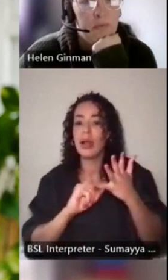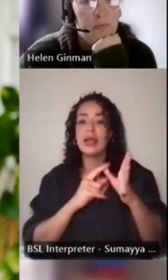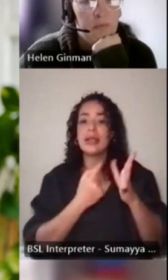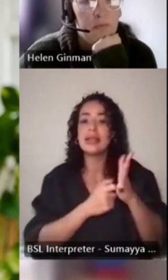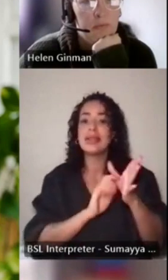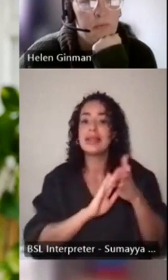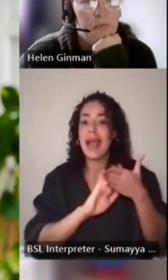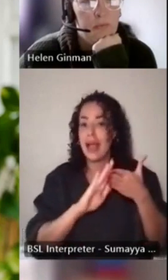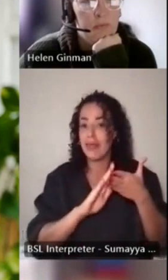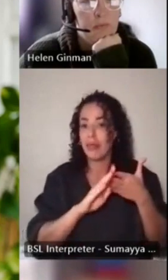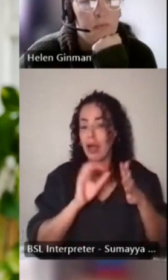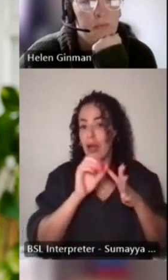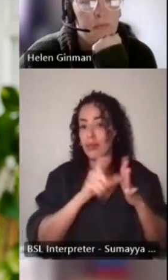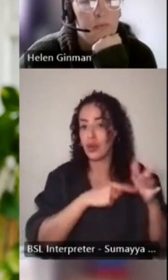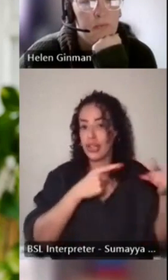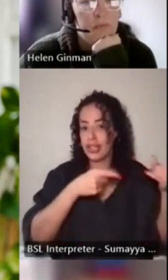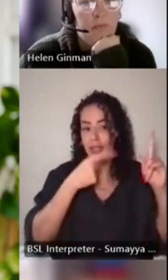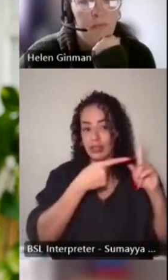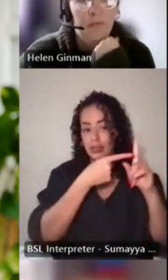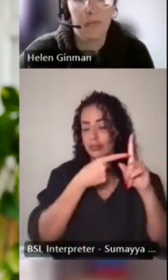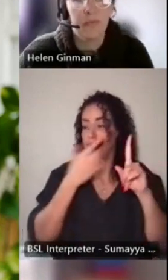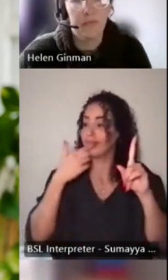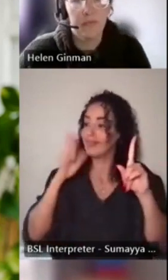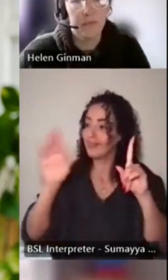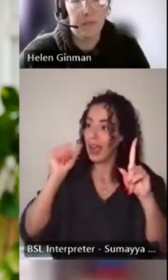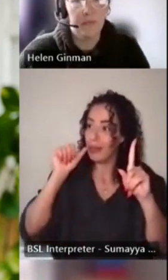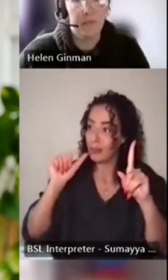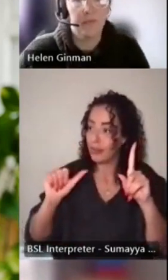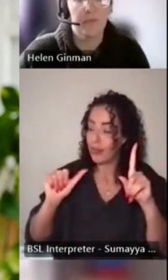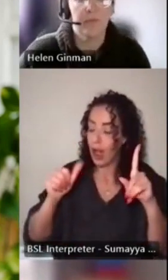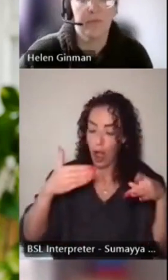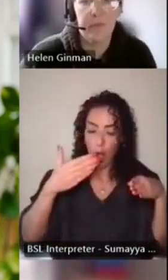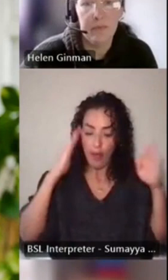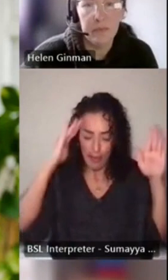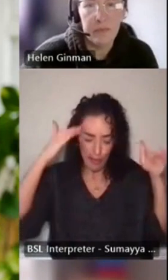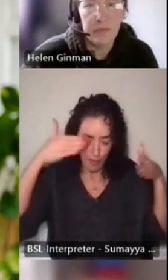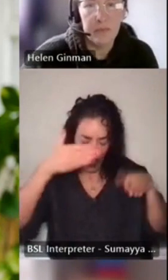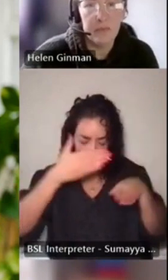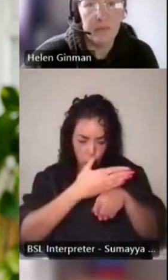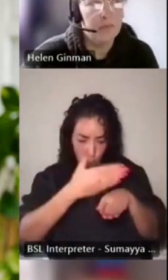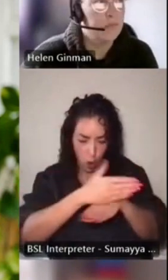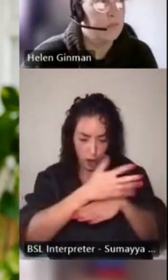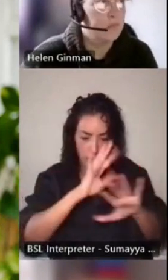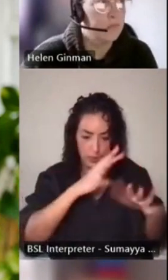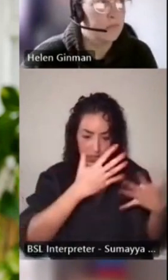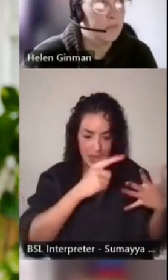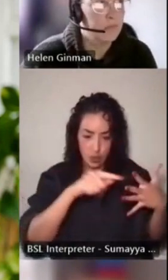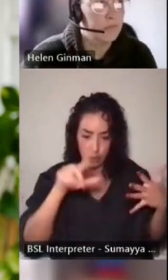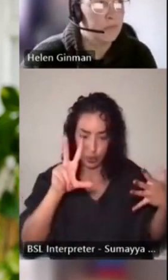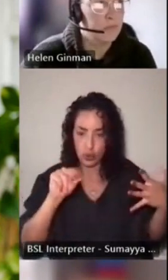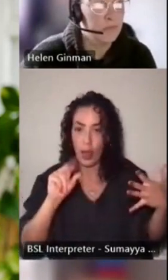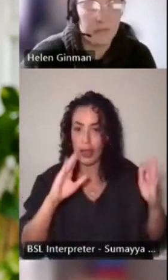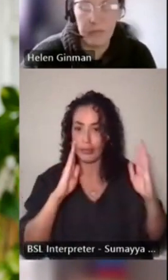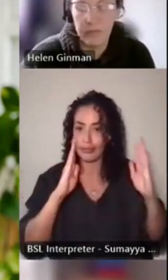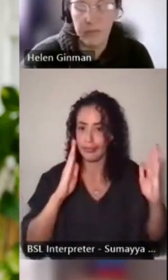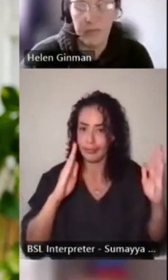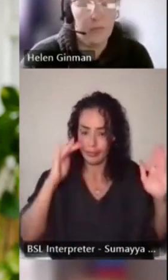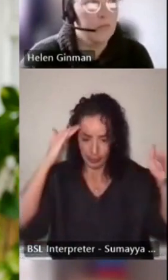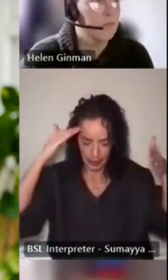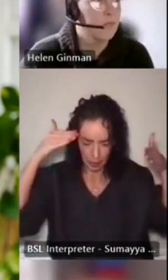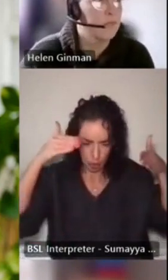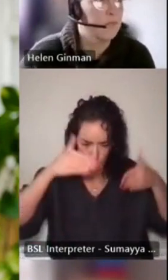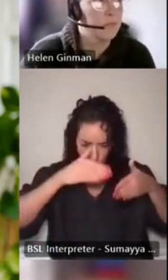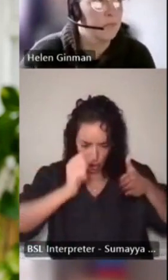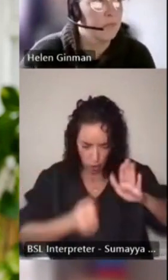manager, kindly informs her colleagues that she prefers uninterrupted work periods from 10 a.m. to 12 p.m. to concentrate on